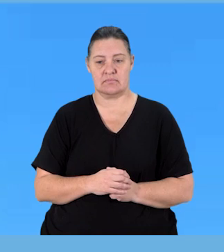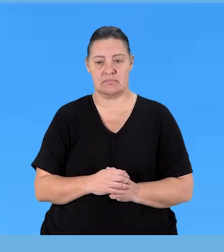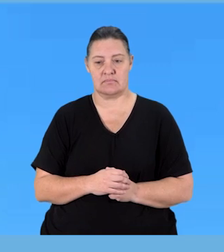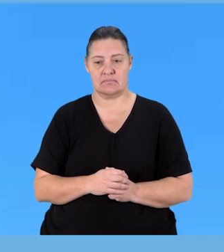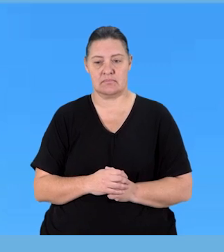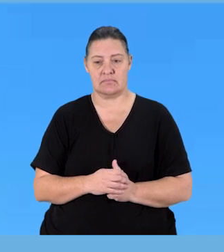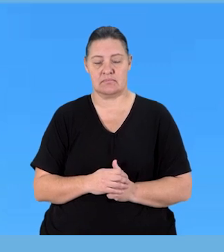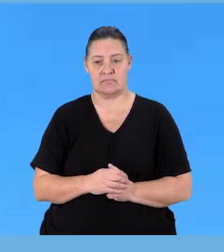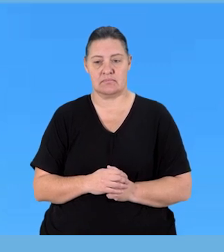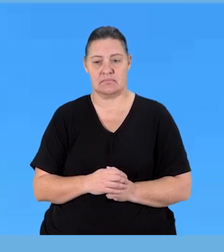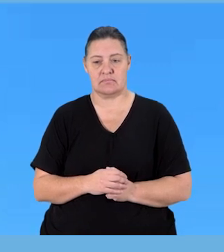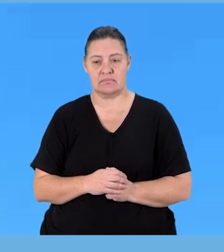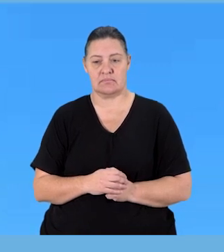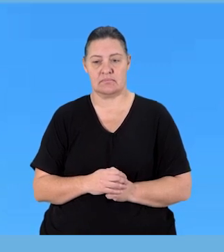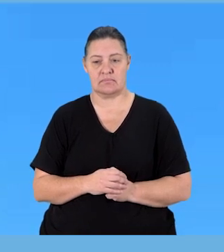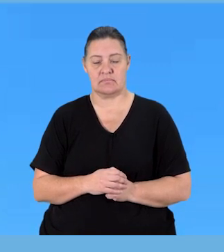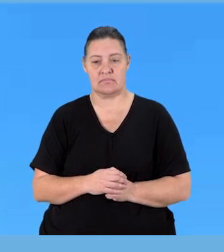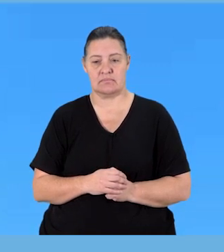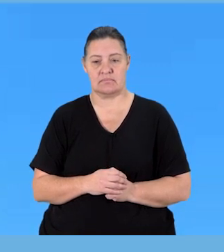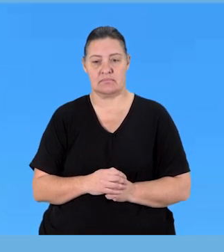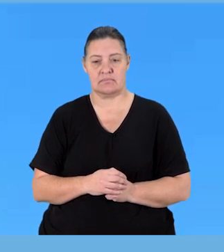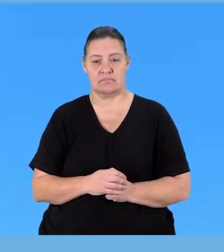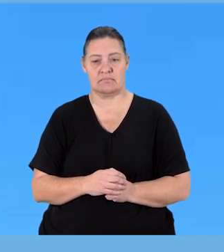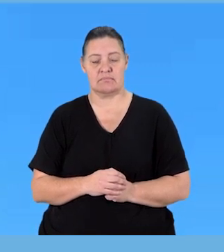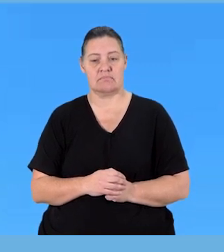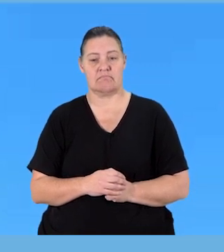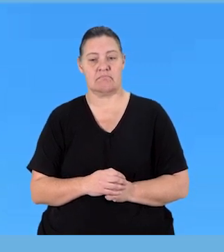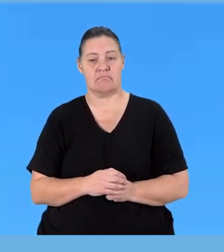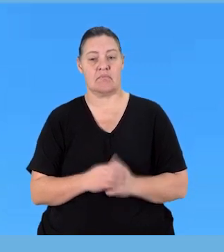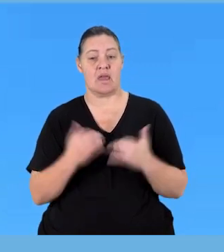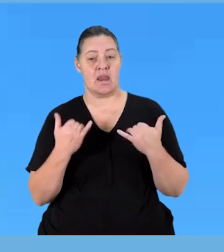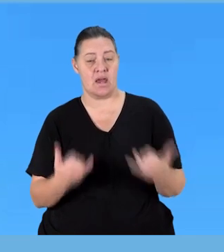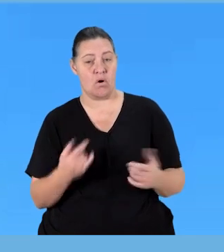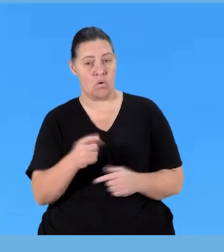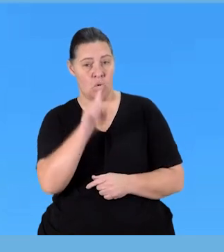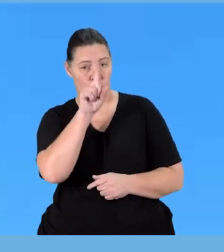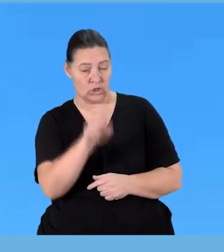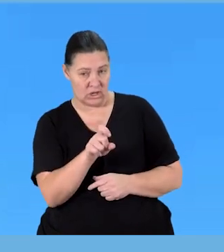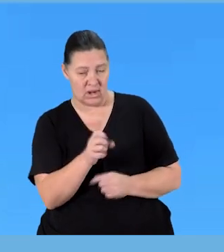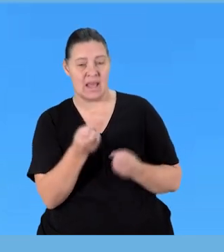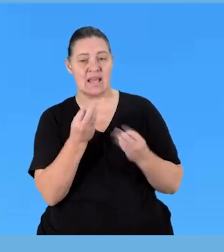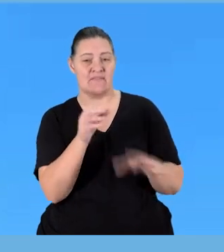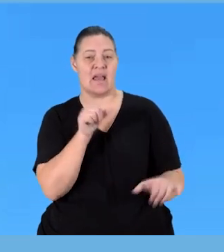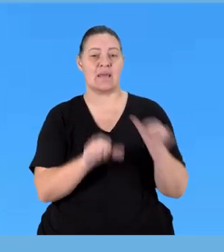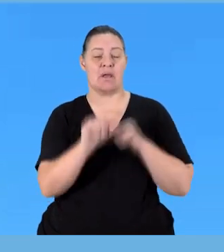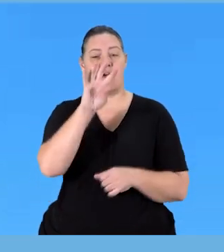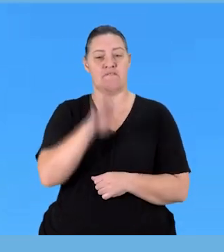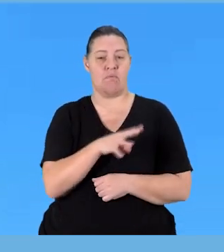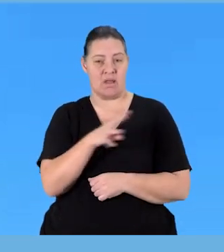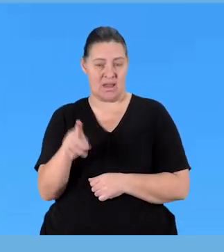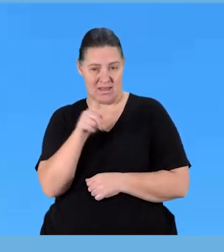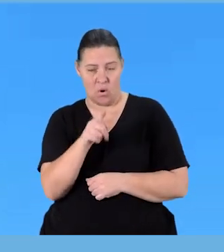oxide. Moving on. Now, this question, we are given a chemical formula, a